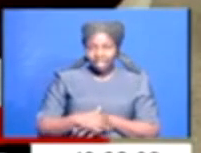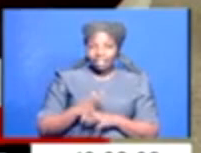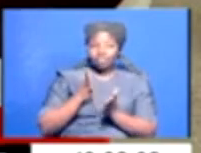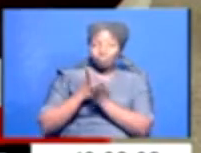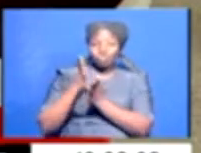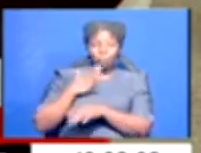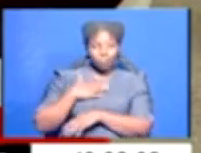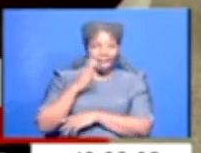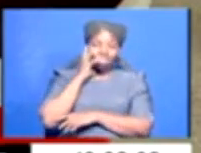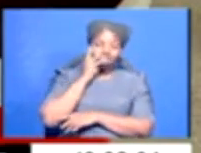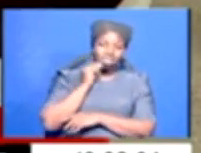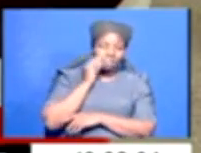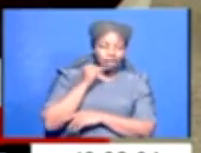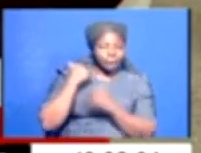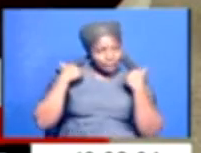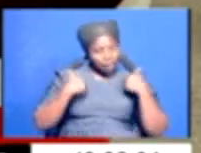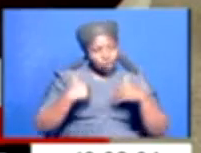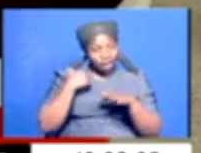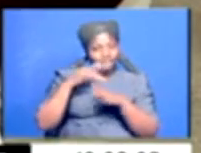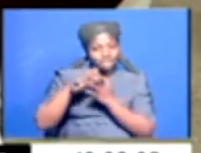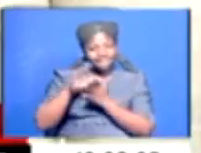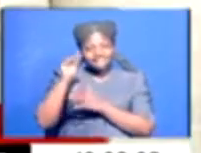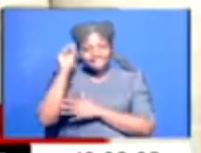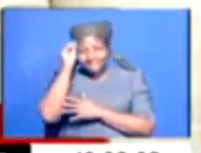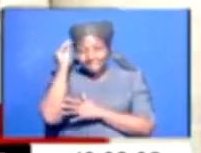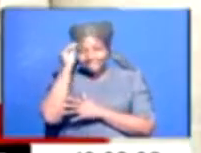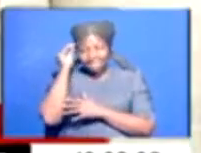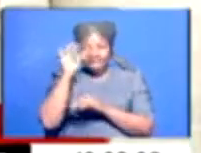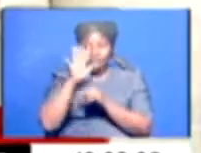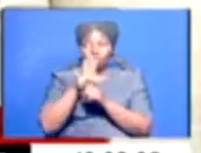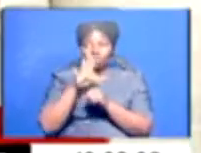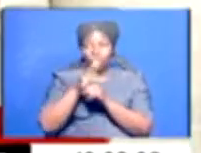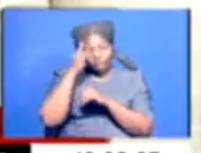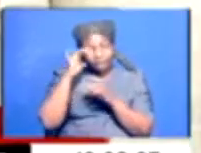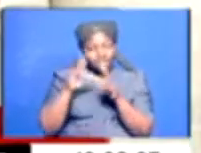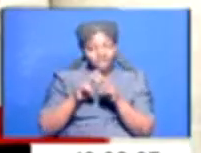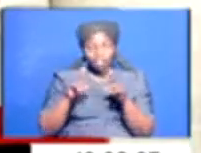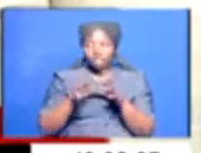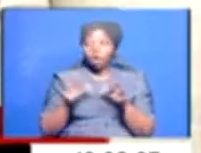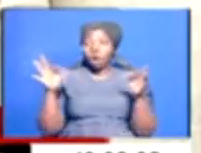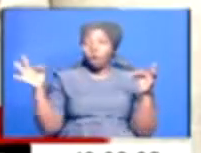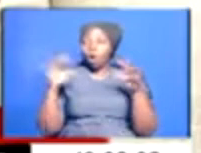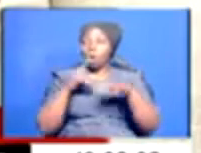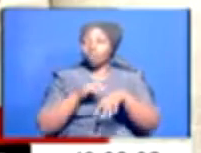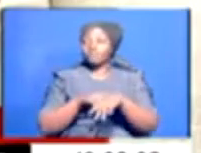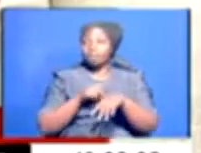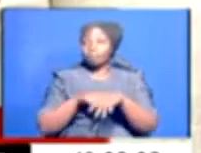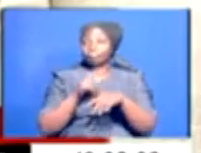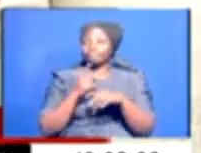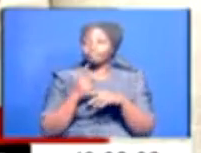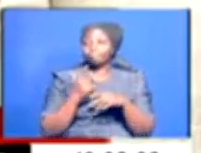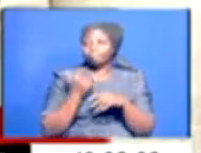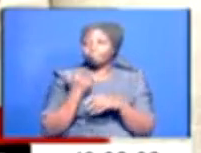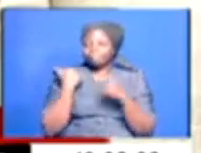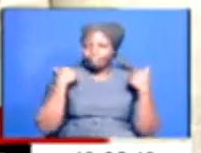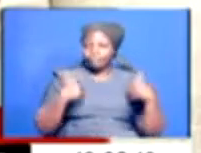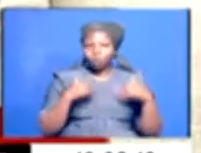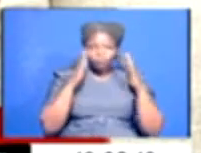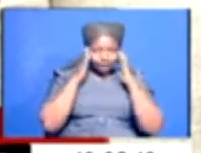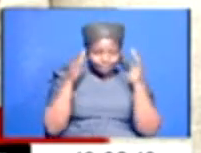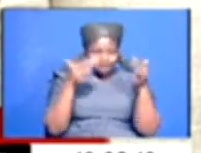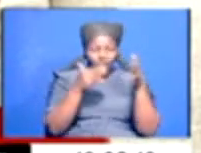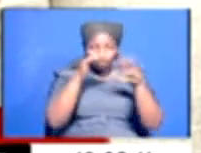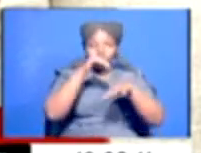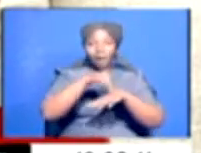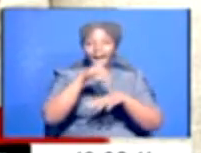lot. And so for a very long time, I had specialized in long jump,